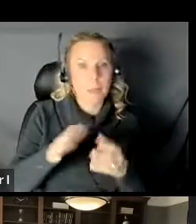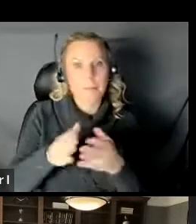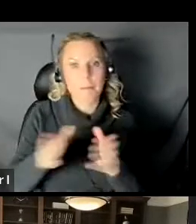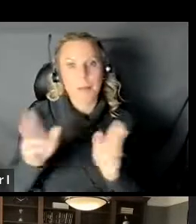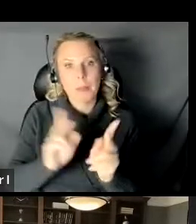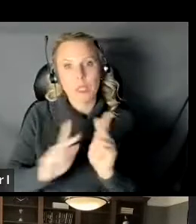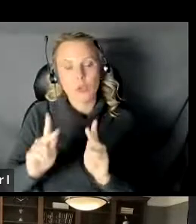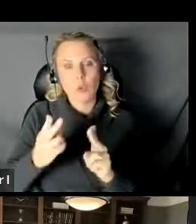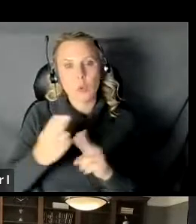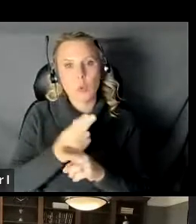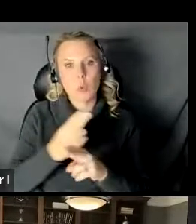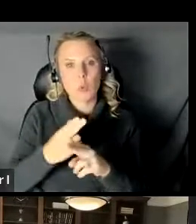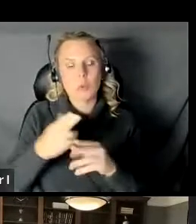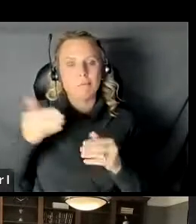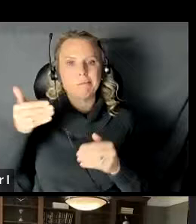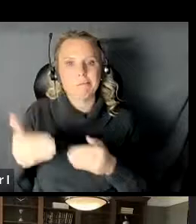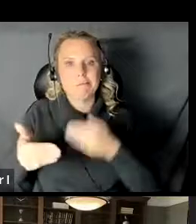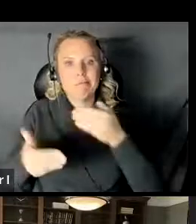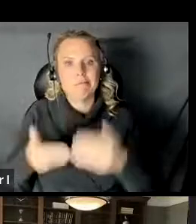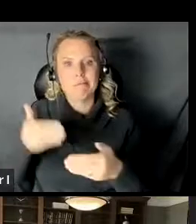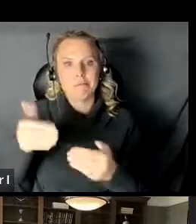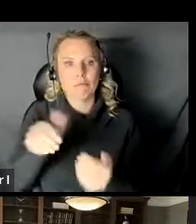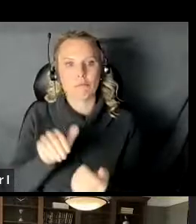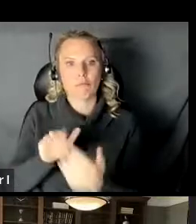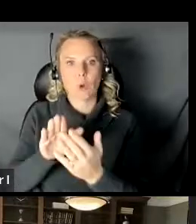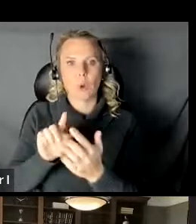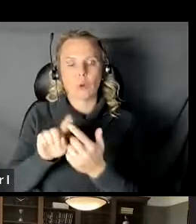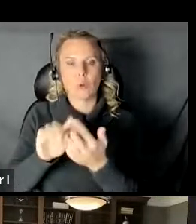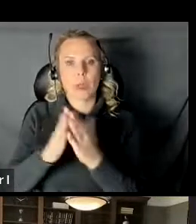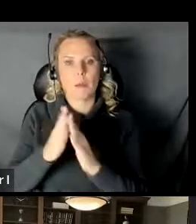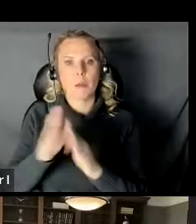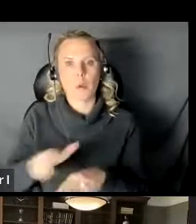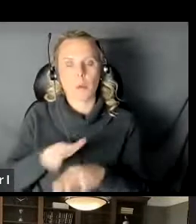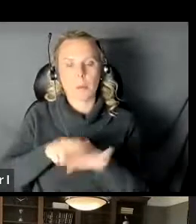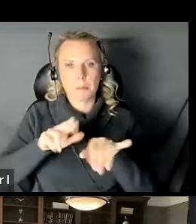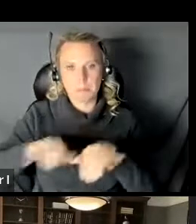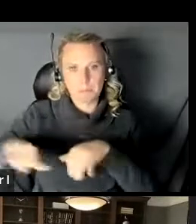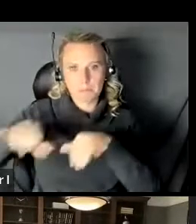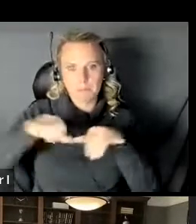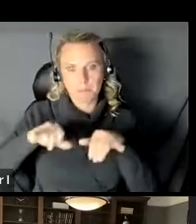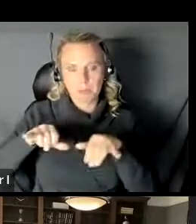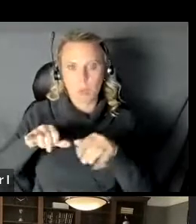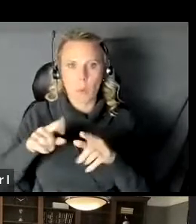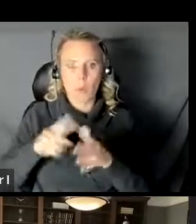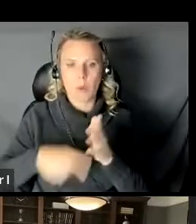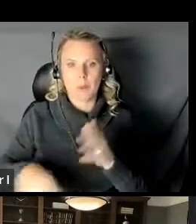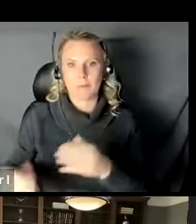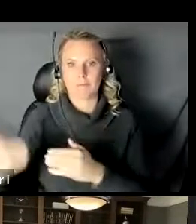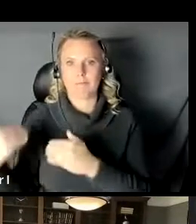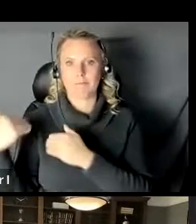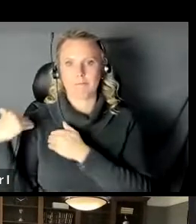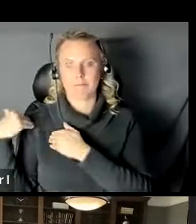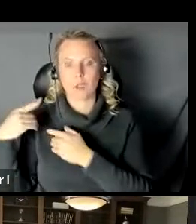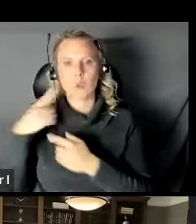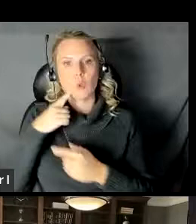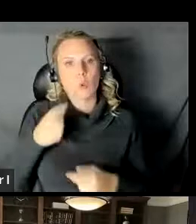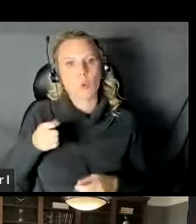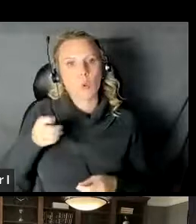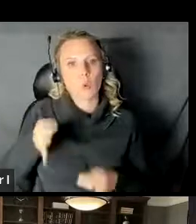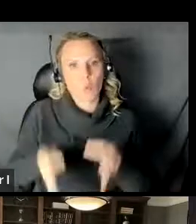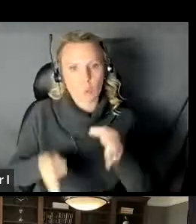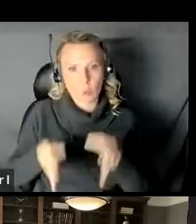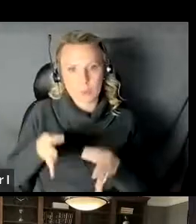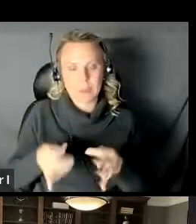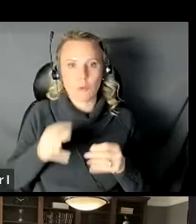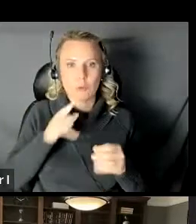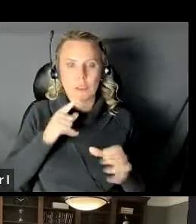this gradual approach to be attentive to the enormity of the work that will be placed on our courts and justice officials if we take